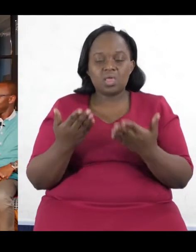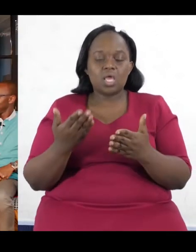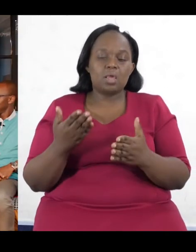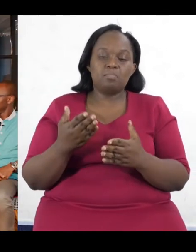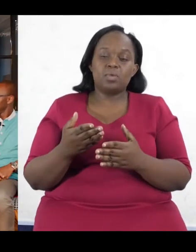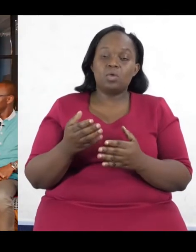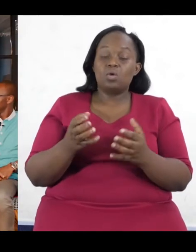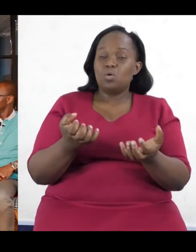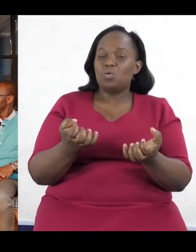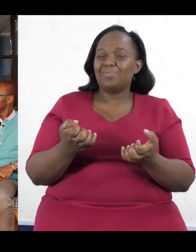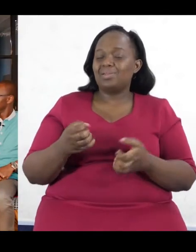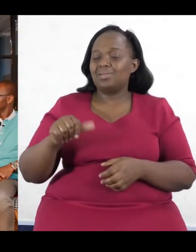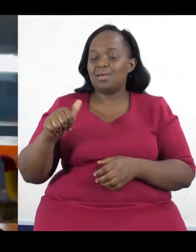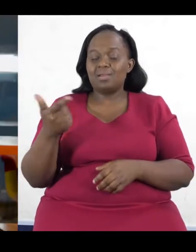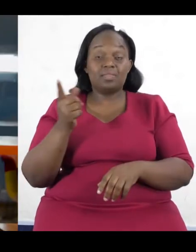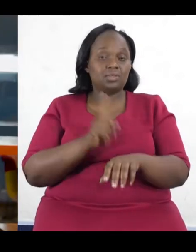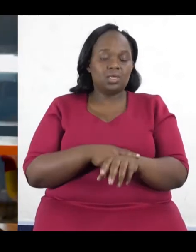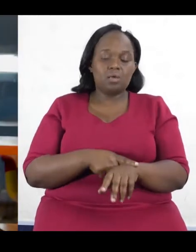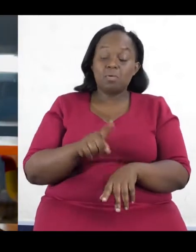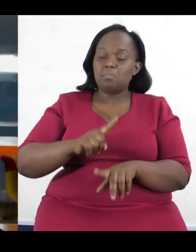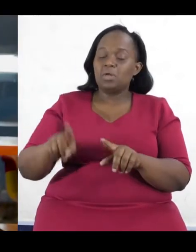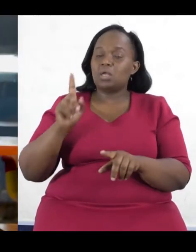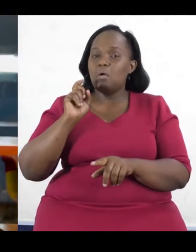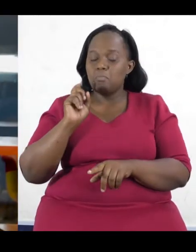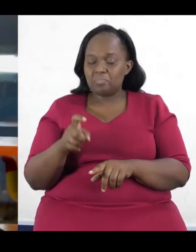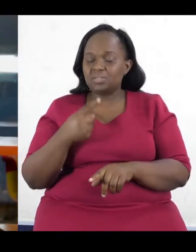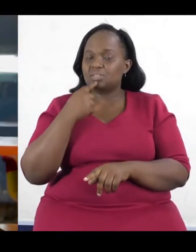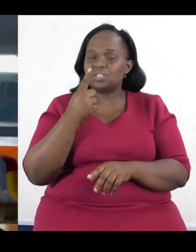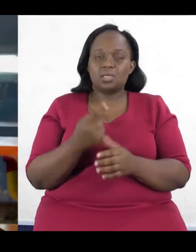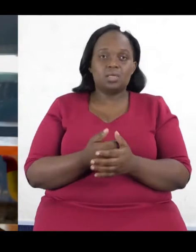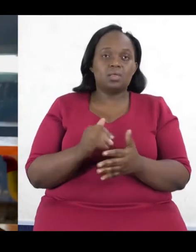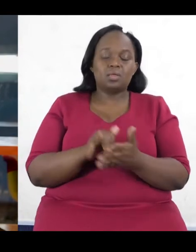session, we also must appreciate that